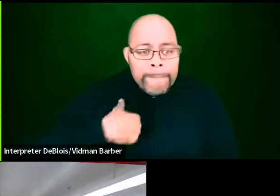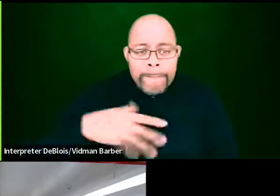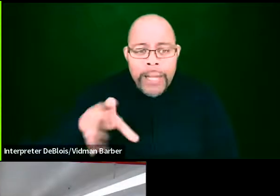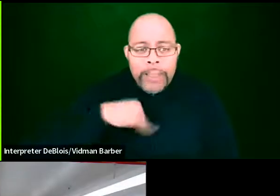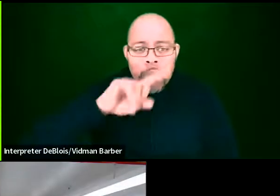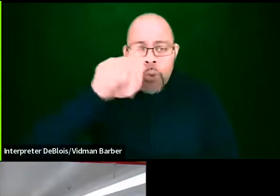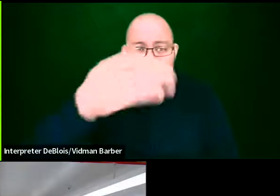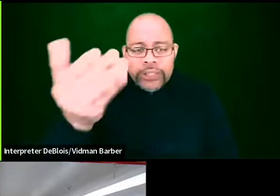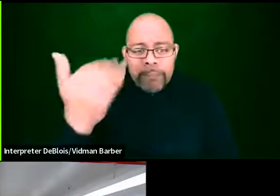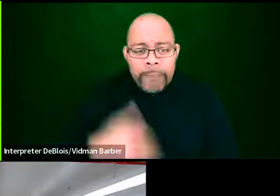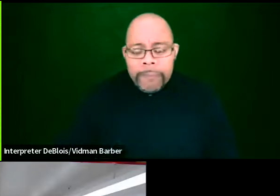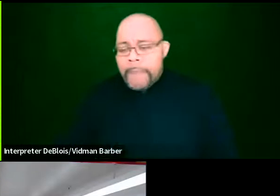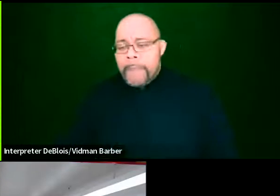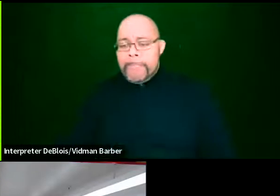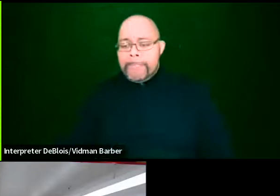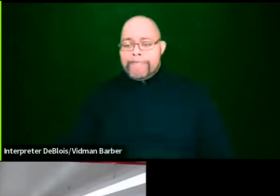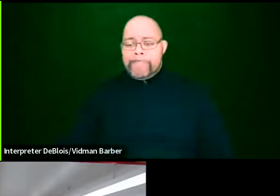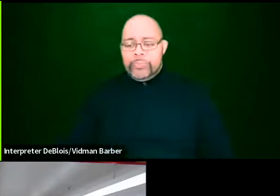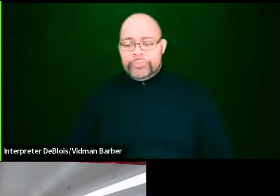question.